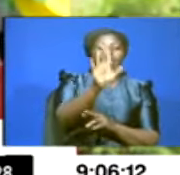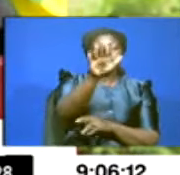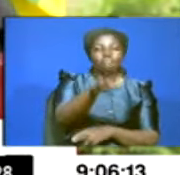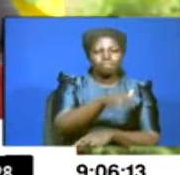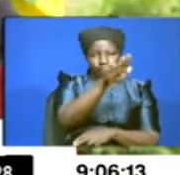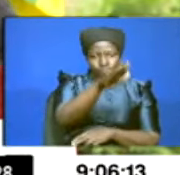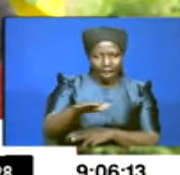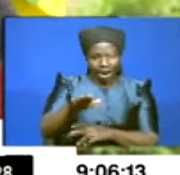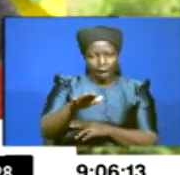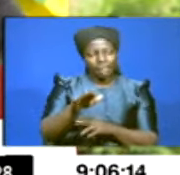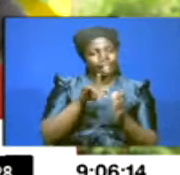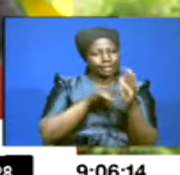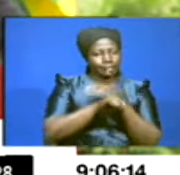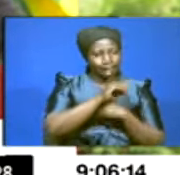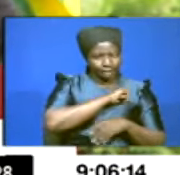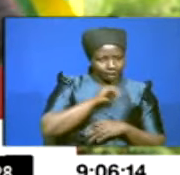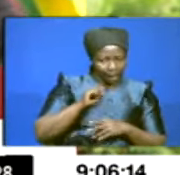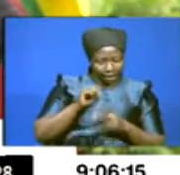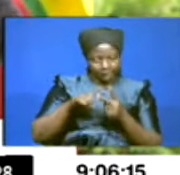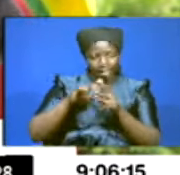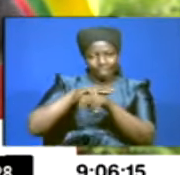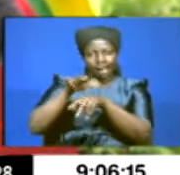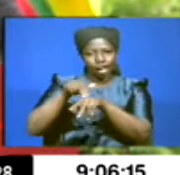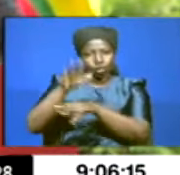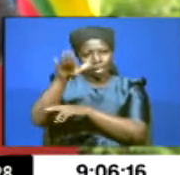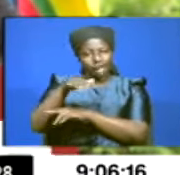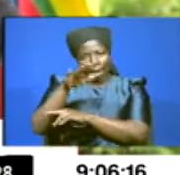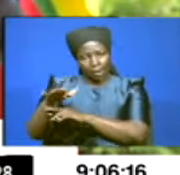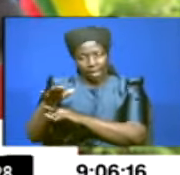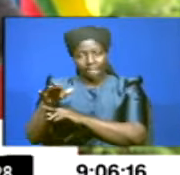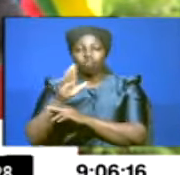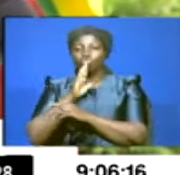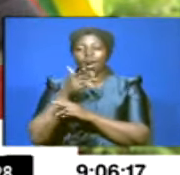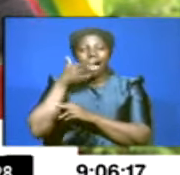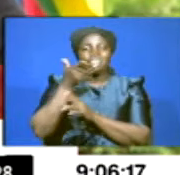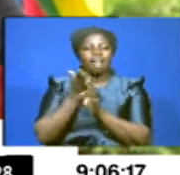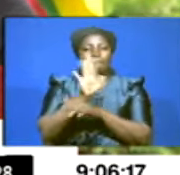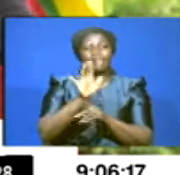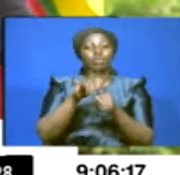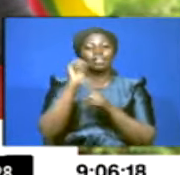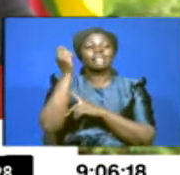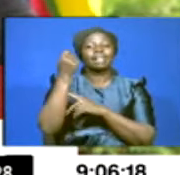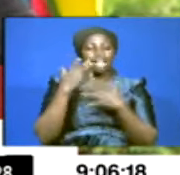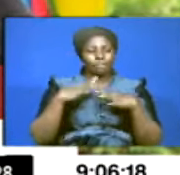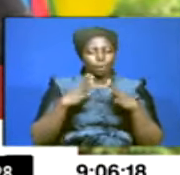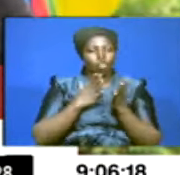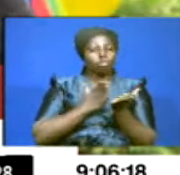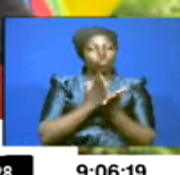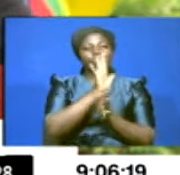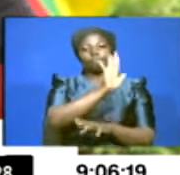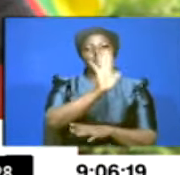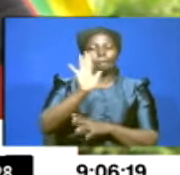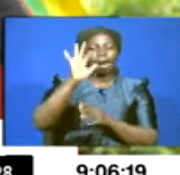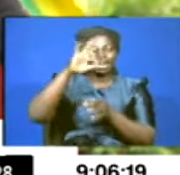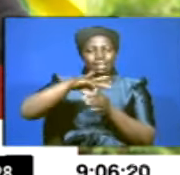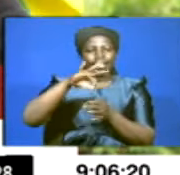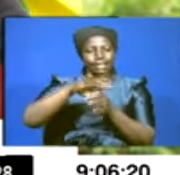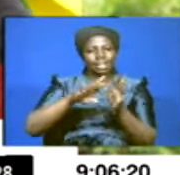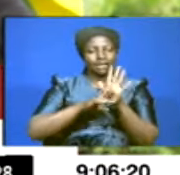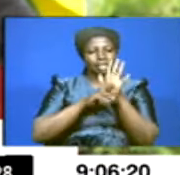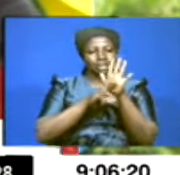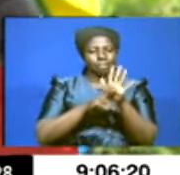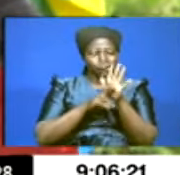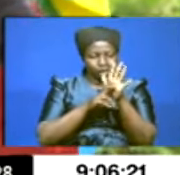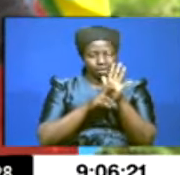the Senate and the National Assembly to be accountable to the people of Kenya through their elected representatives. John Jacob